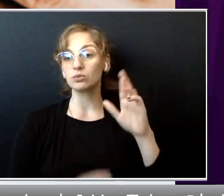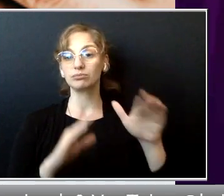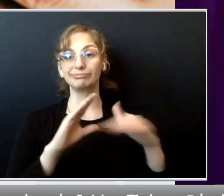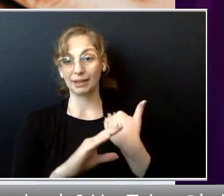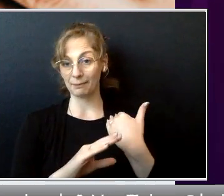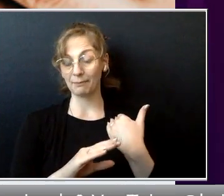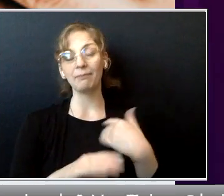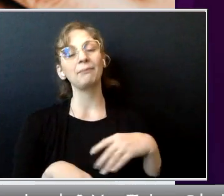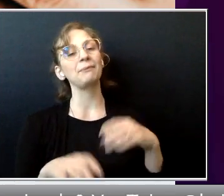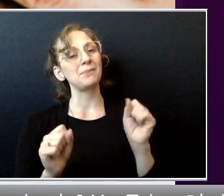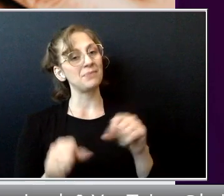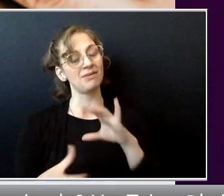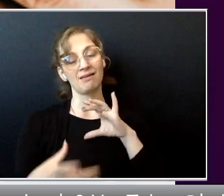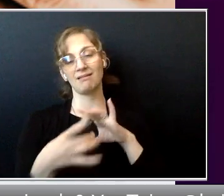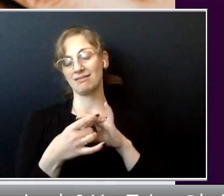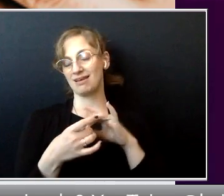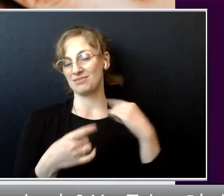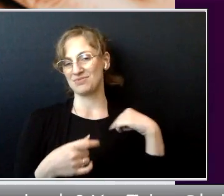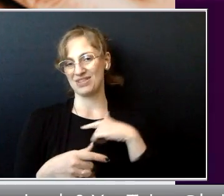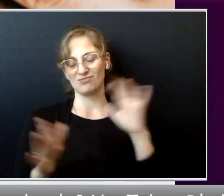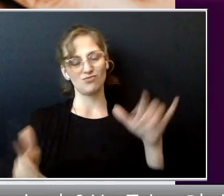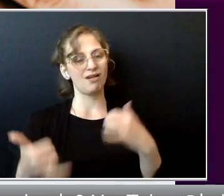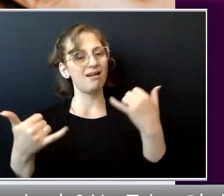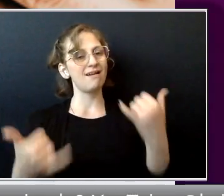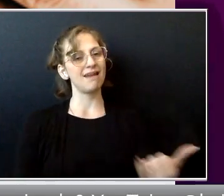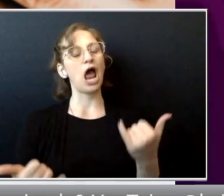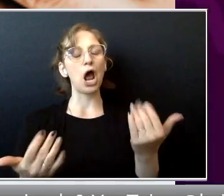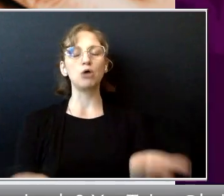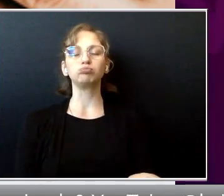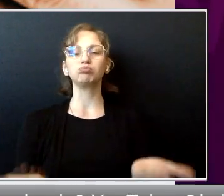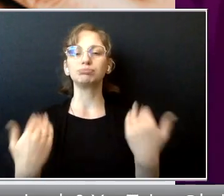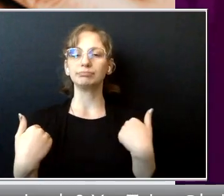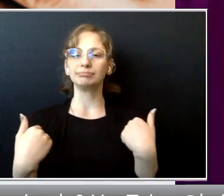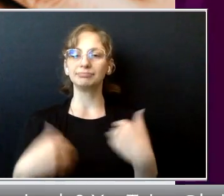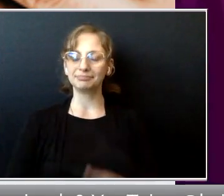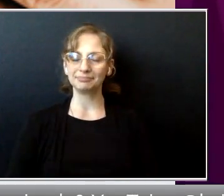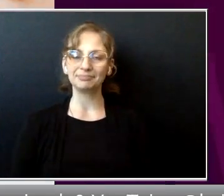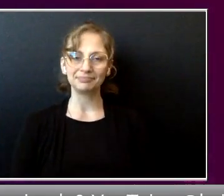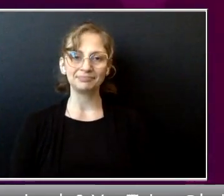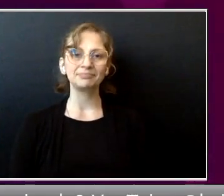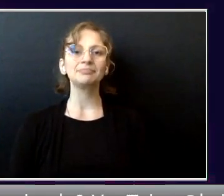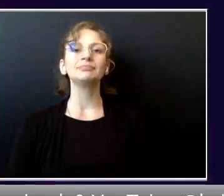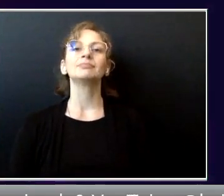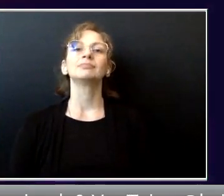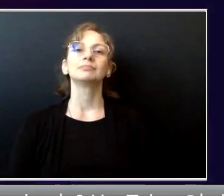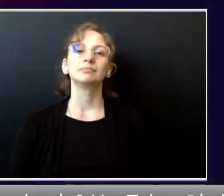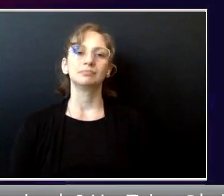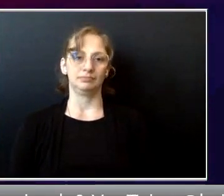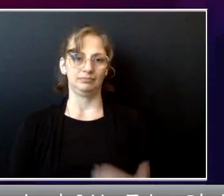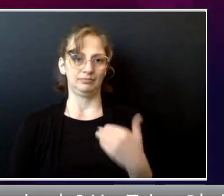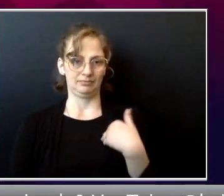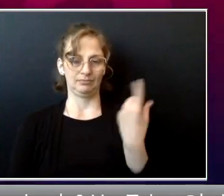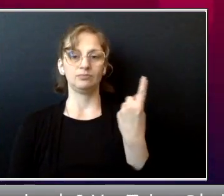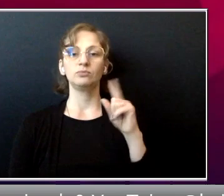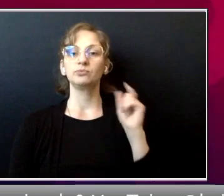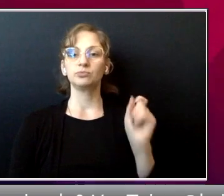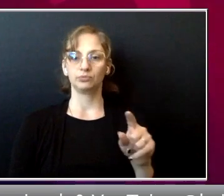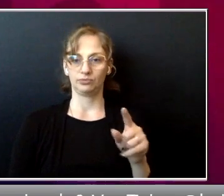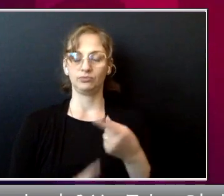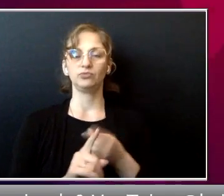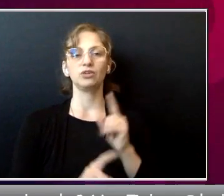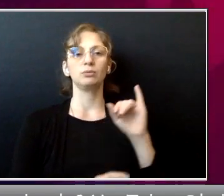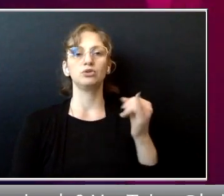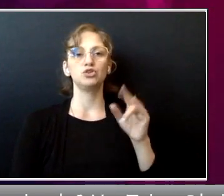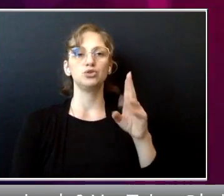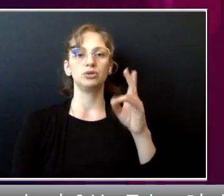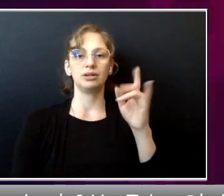connect with us right now through the links on your screen. And we have a question from a viewer named Judy. Judy wants to know, when did